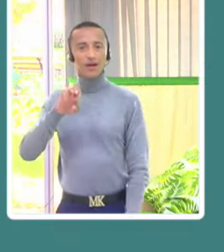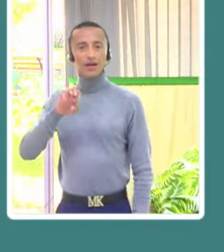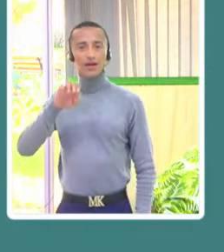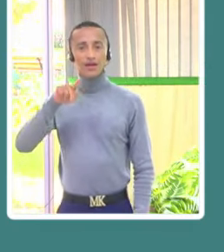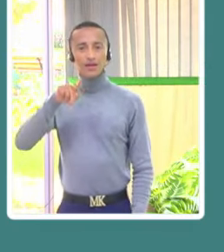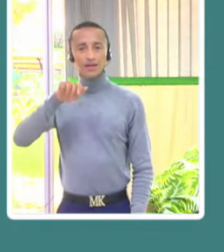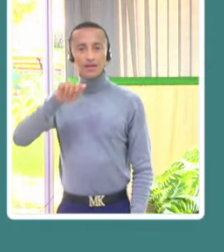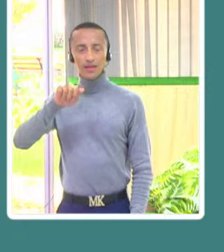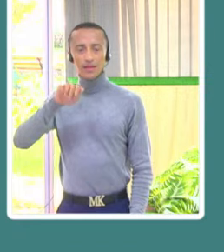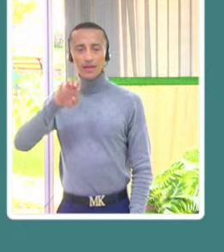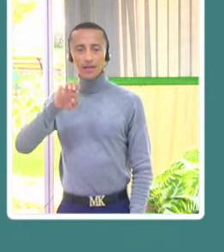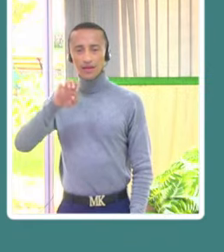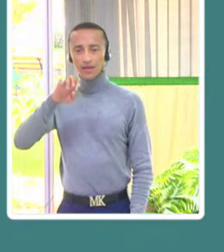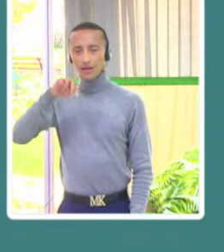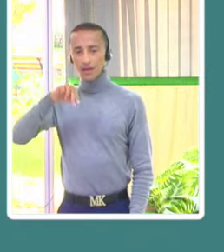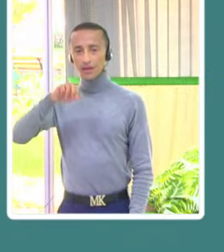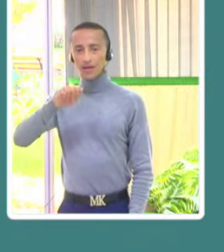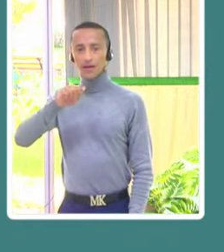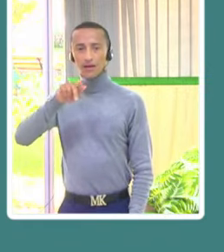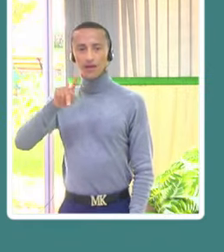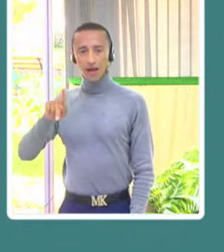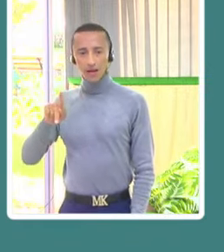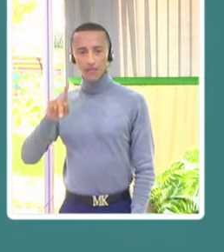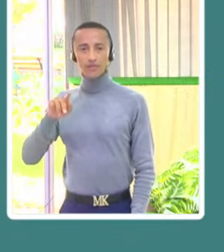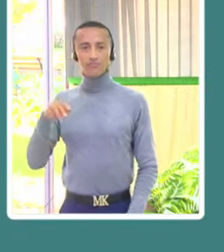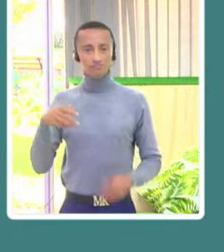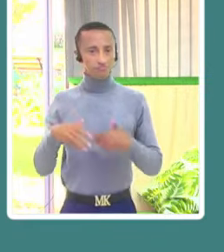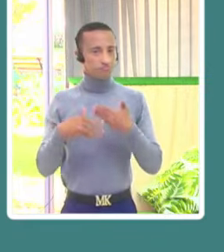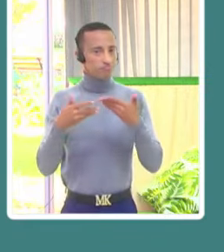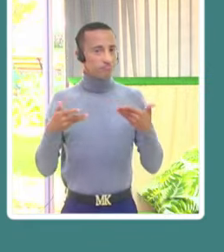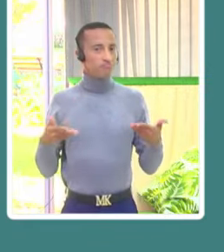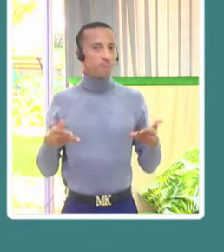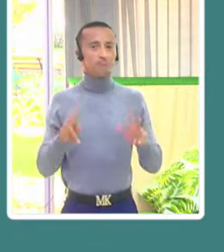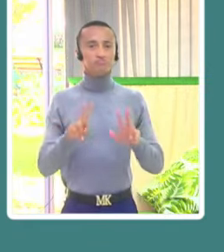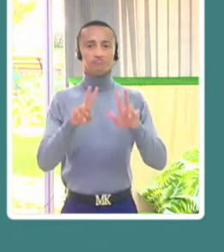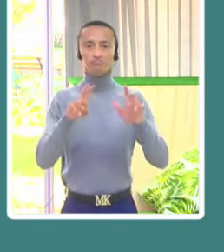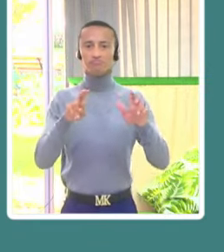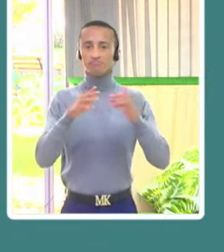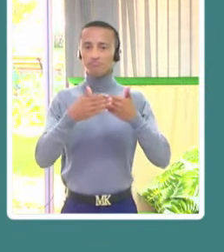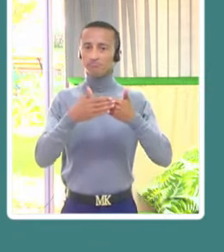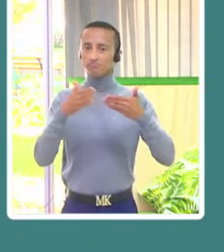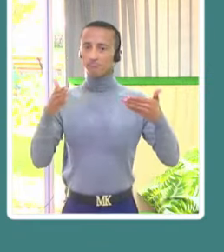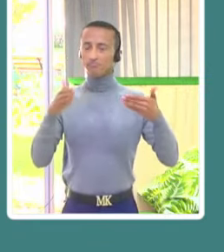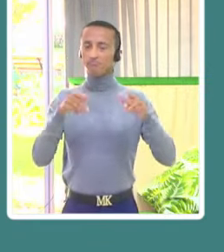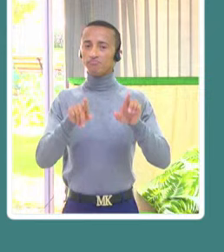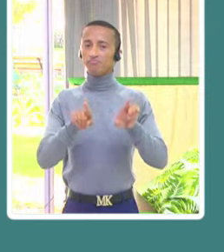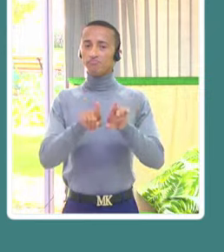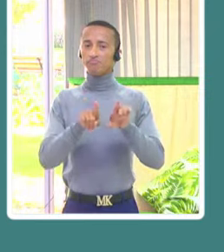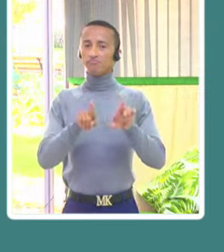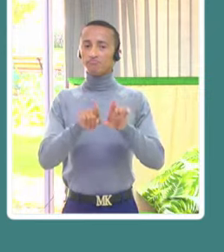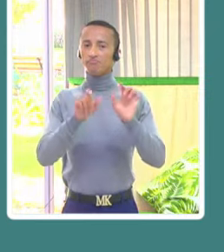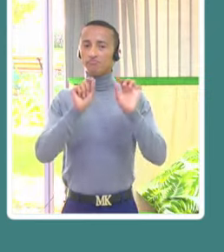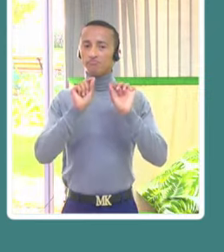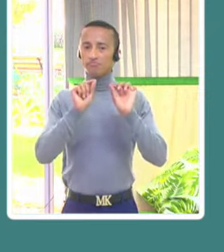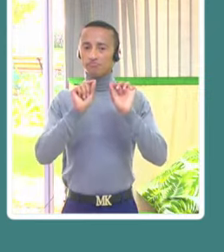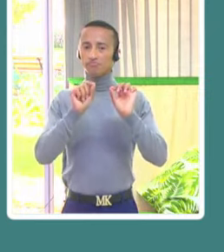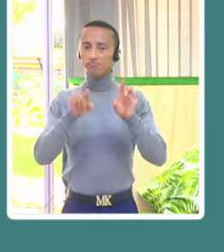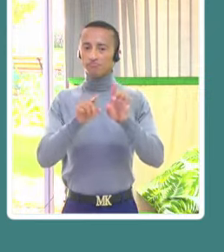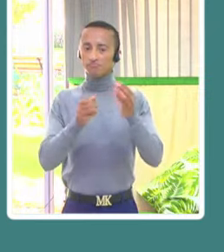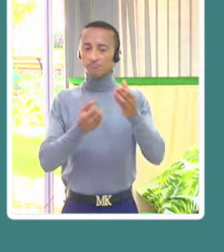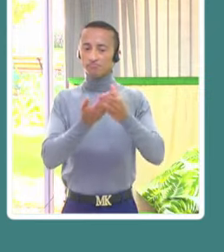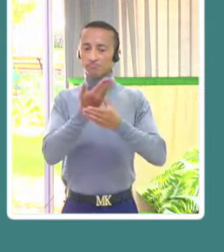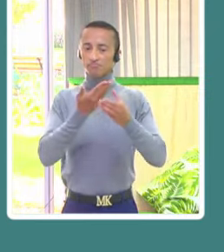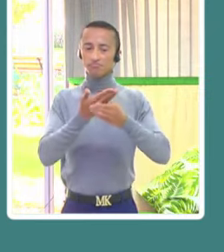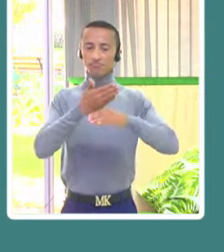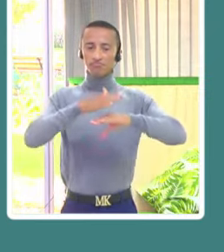the market, and market in a broad sense. And the third are enabling policies like that privacy,